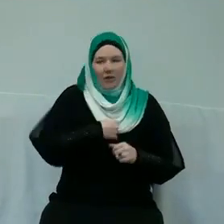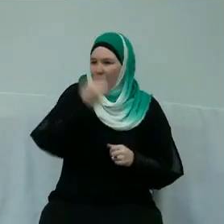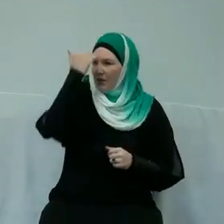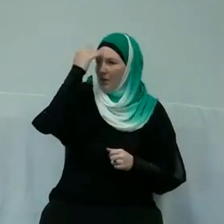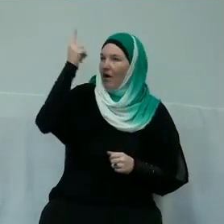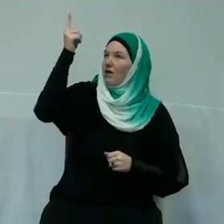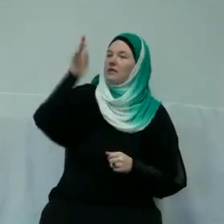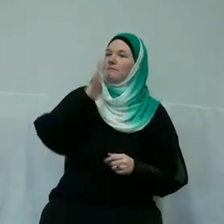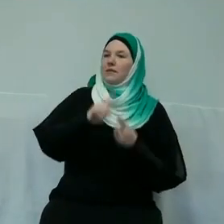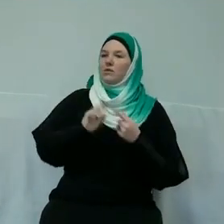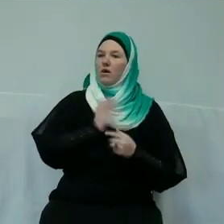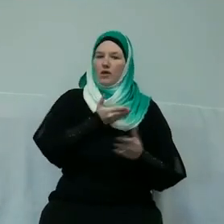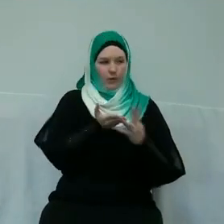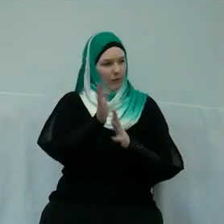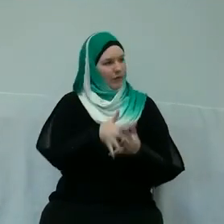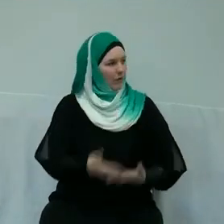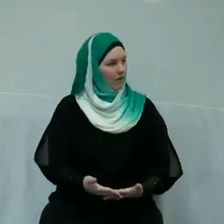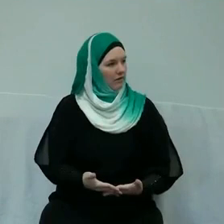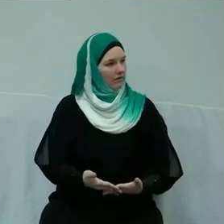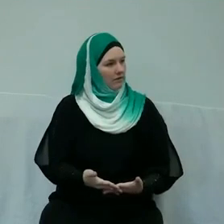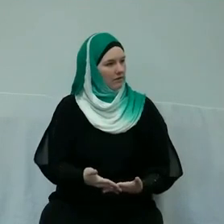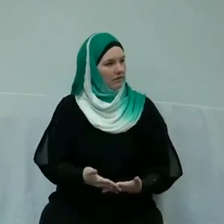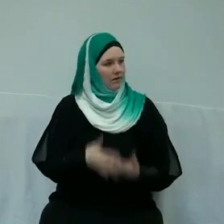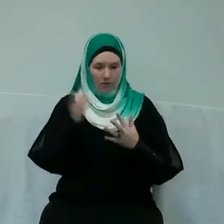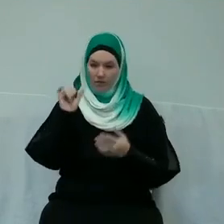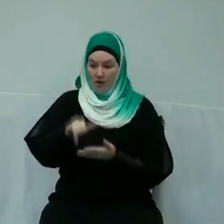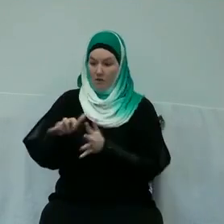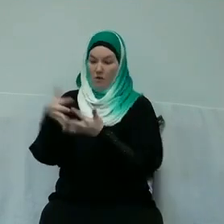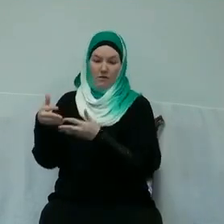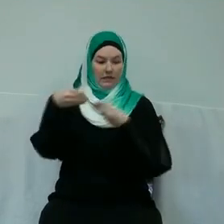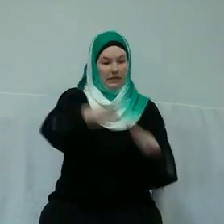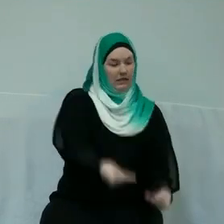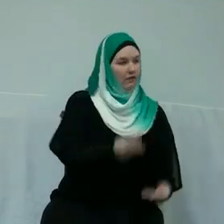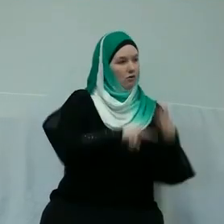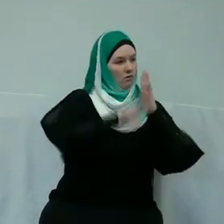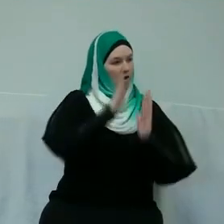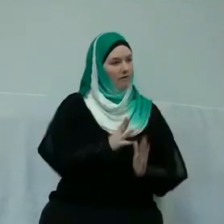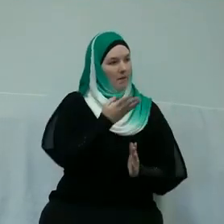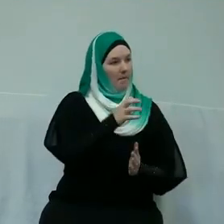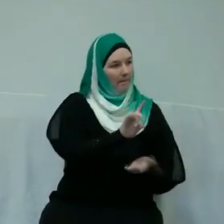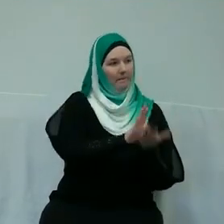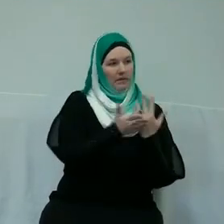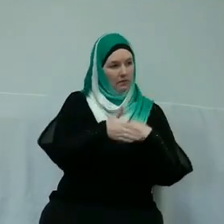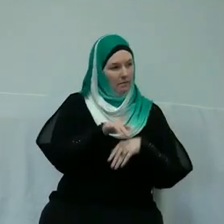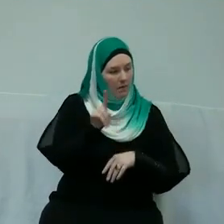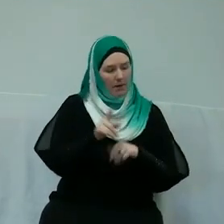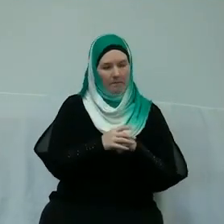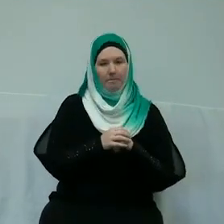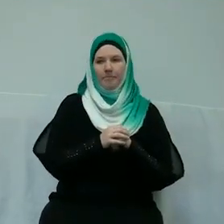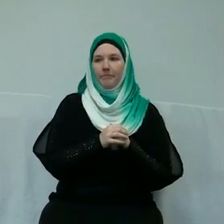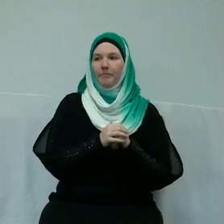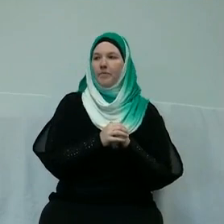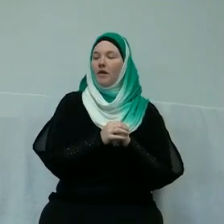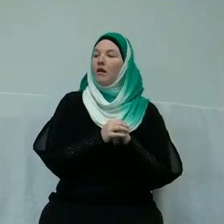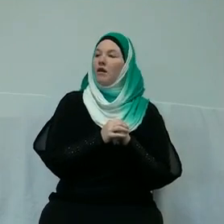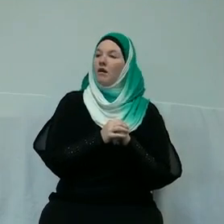ta'ala speaks to us through the Quran that was given to Prophet Muhammad sallallahu alayhi wasallam. And